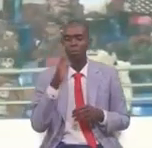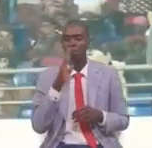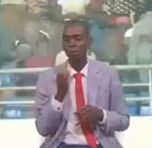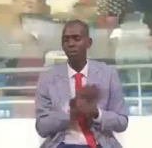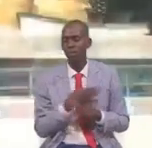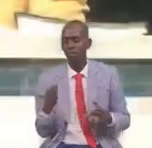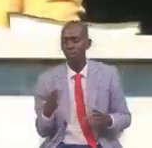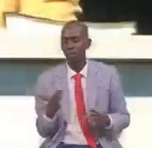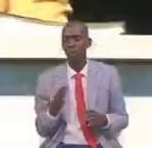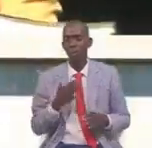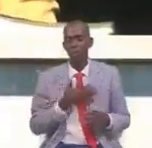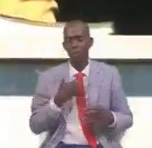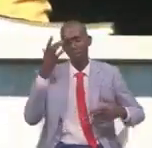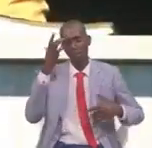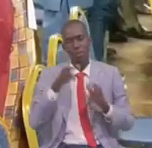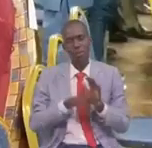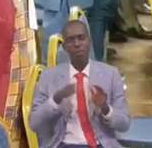Okay, say it so we can hear.